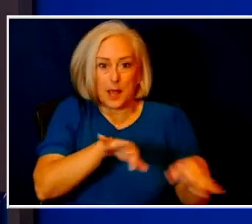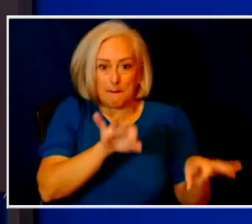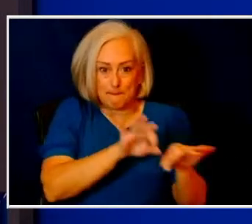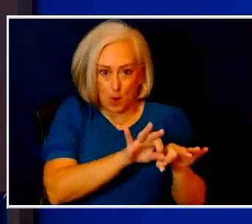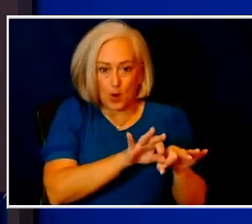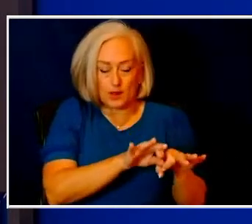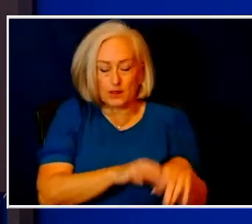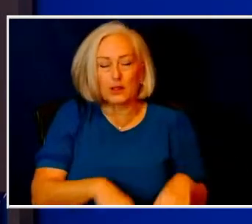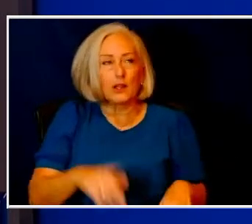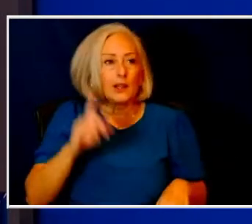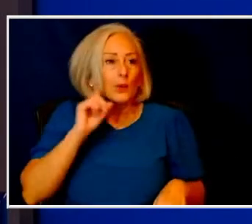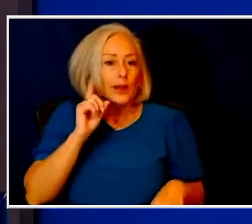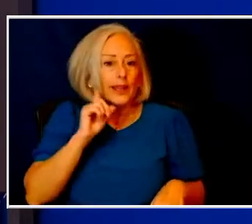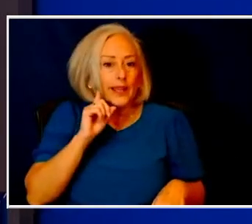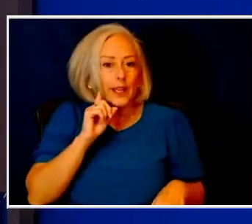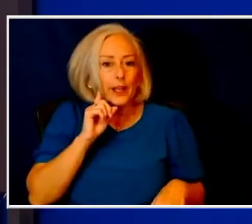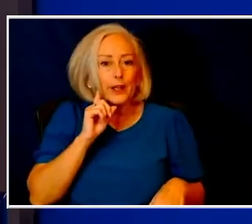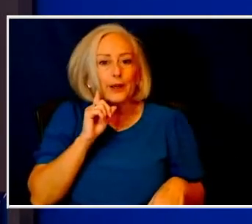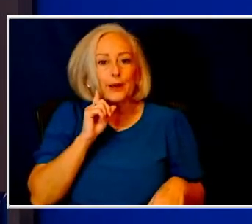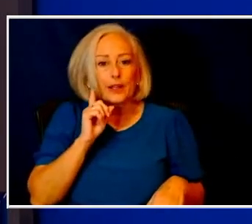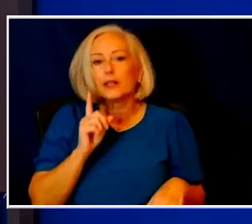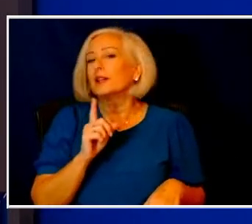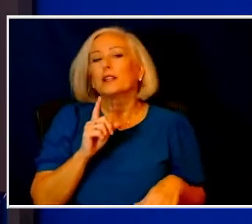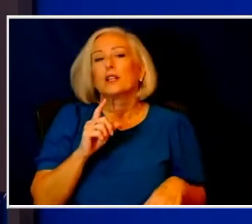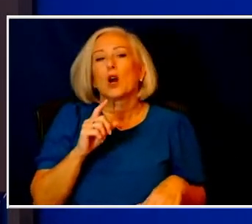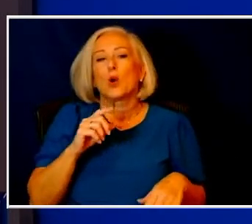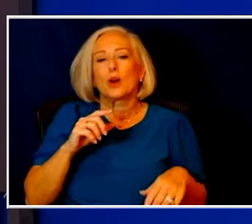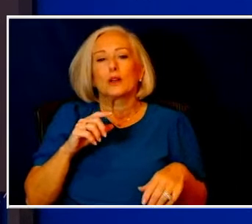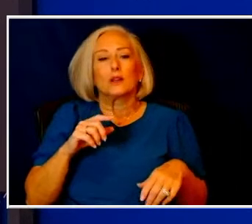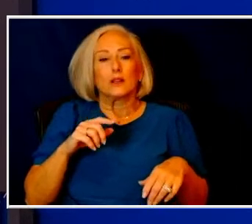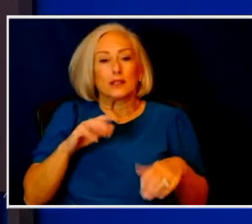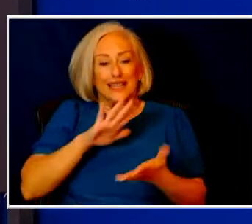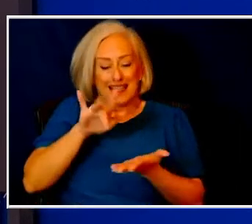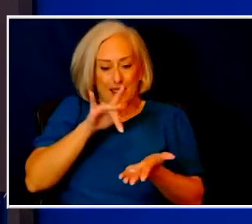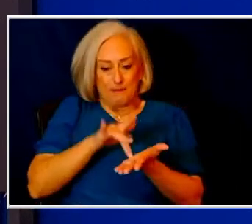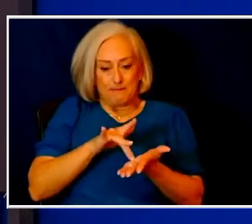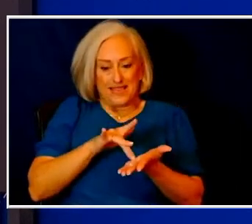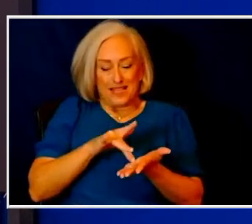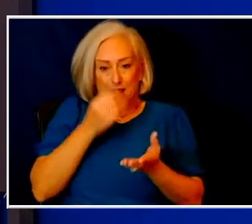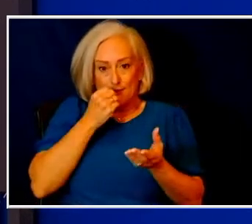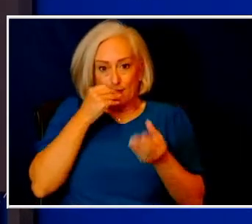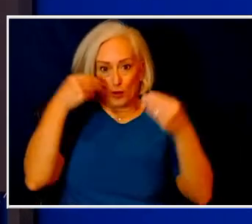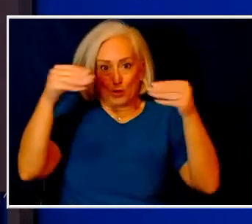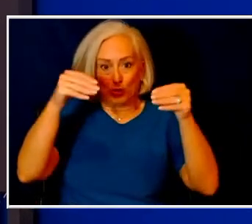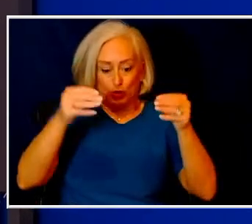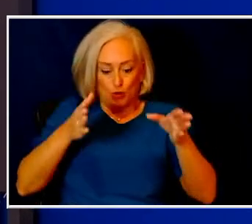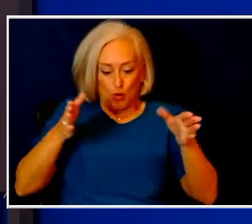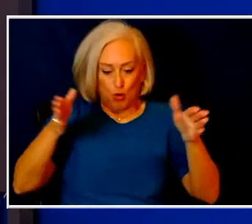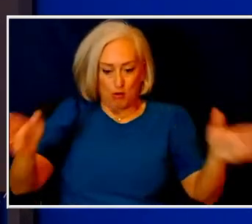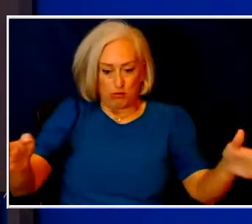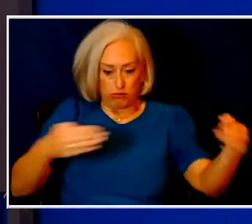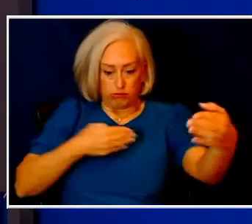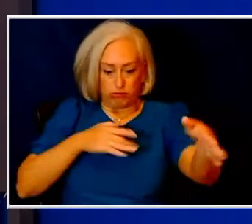hear stay around the outsides of the grocery store rather than on the inside racks where there's more